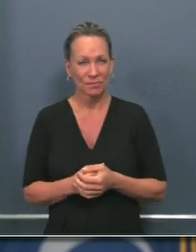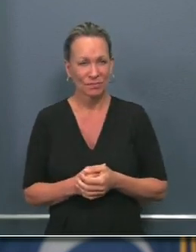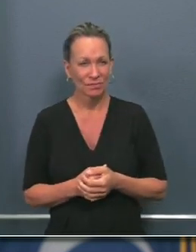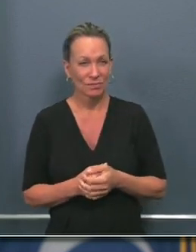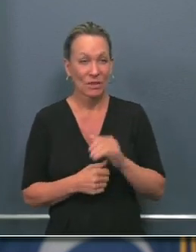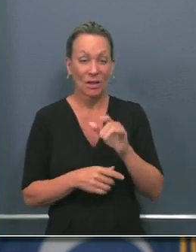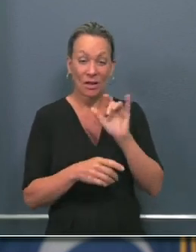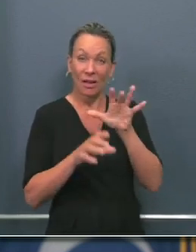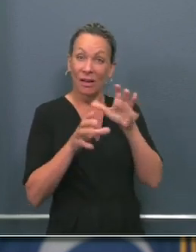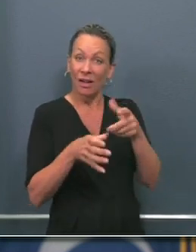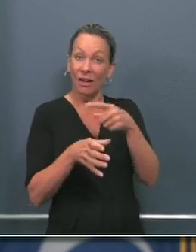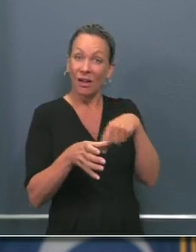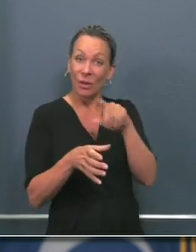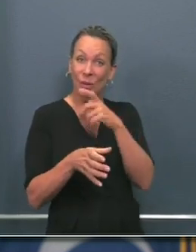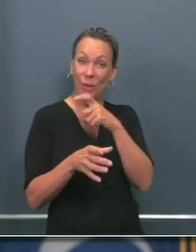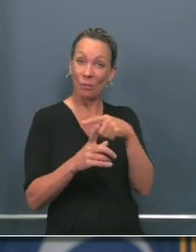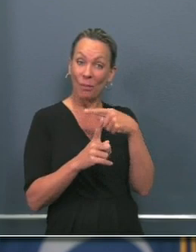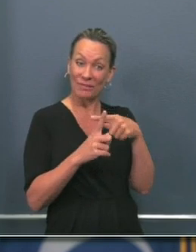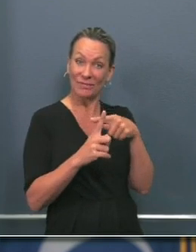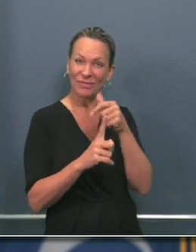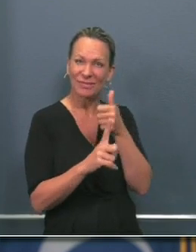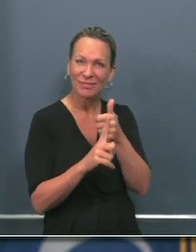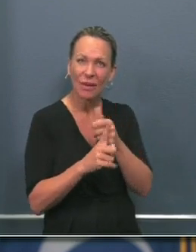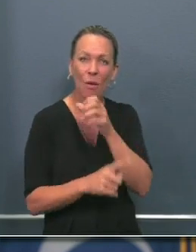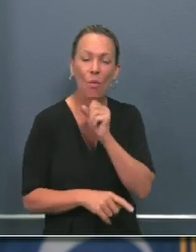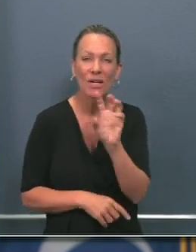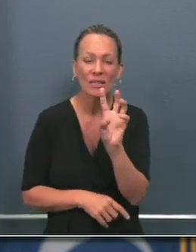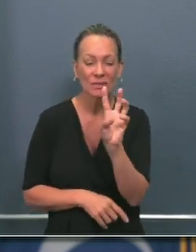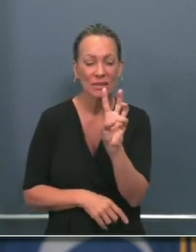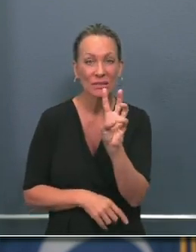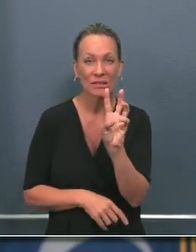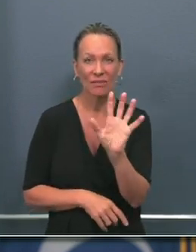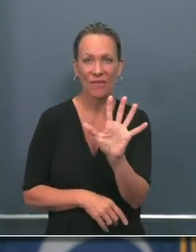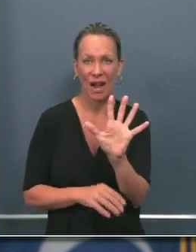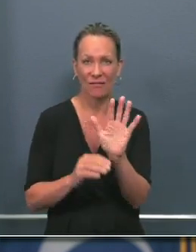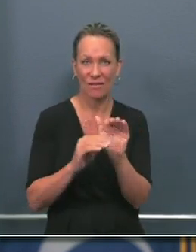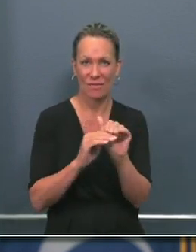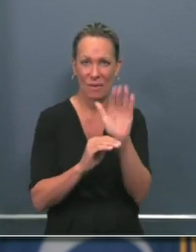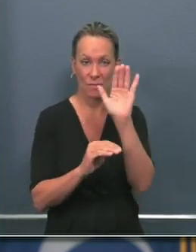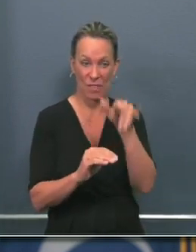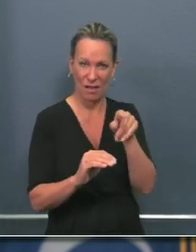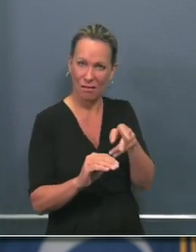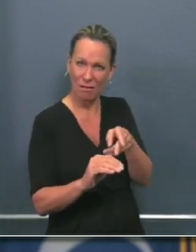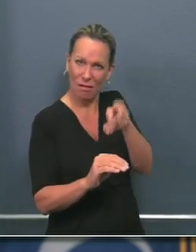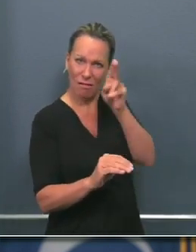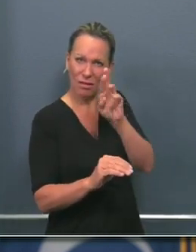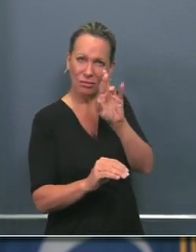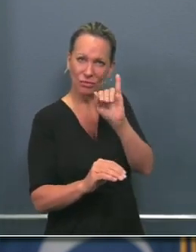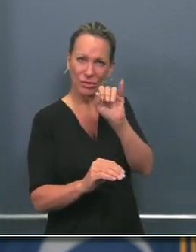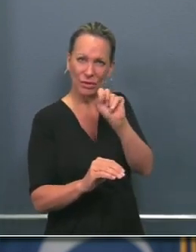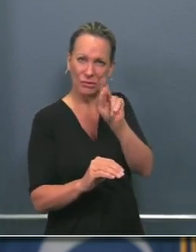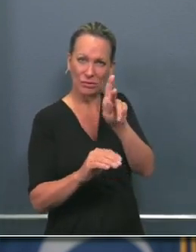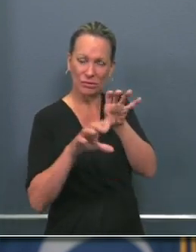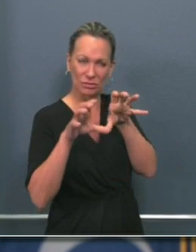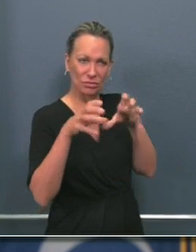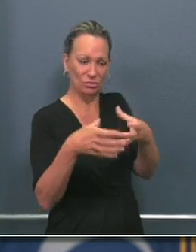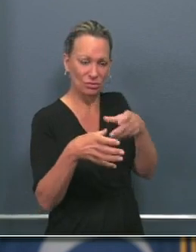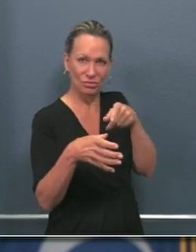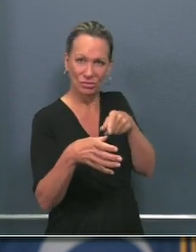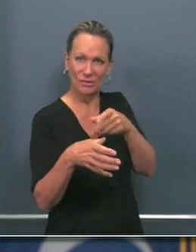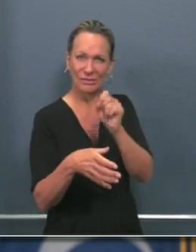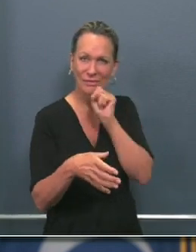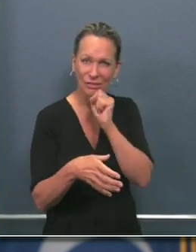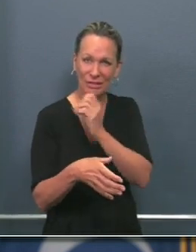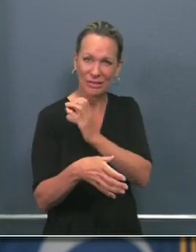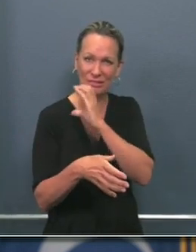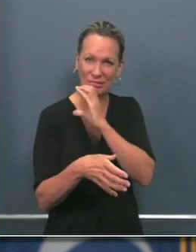rather, reflected in almost 80% of that cohort of seniors 65 and over. So if you're over